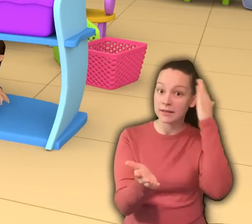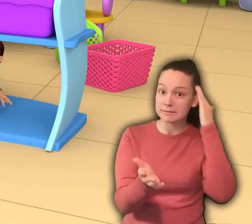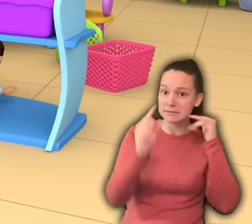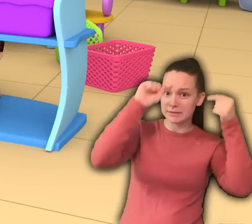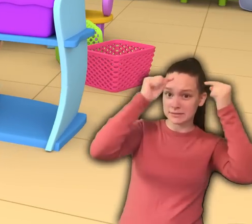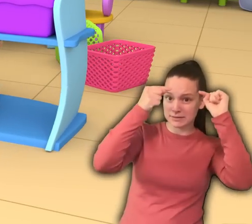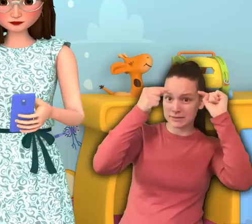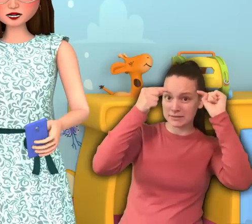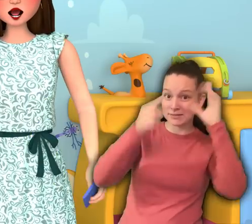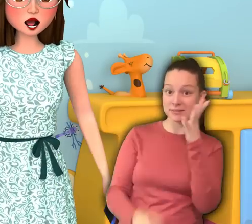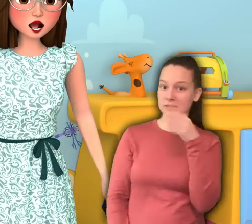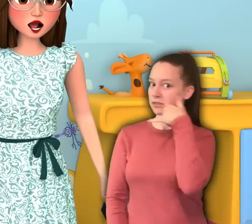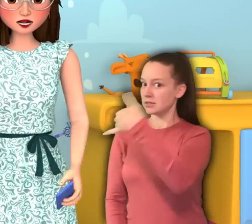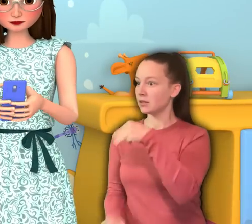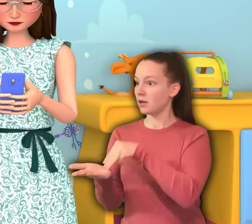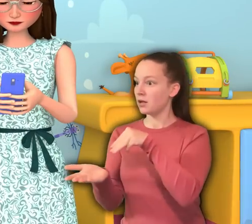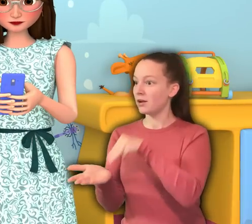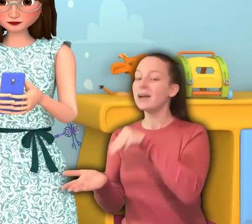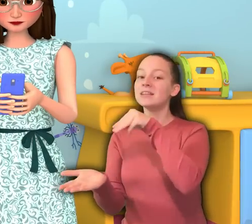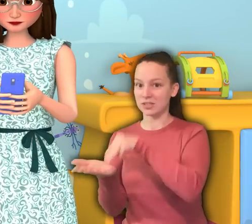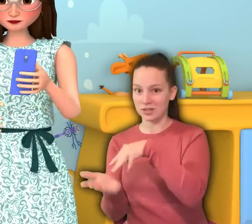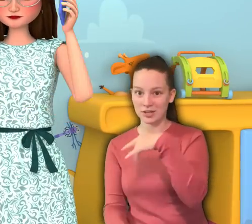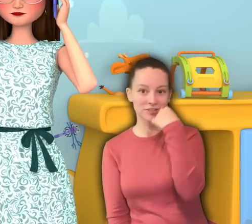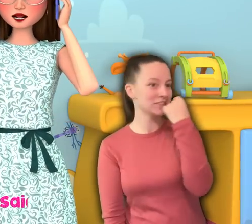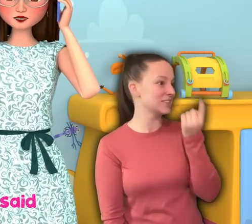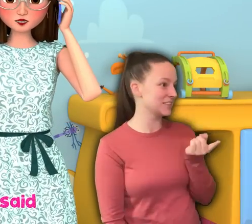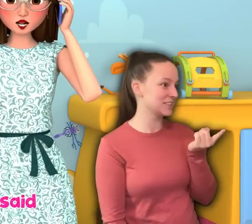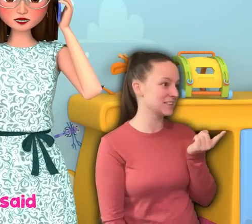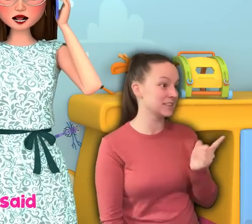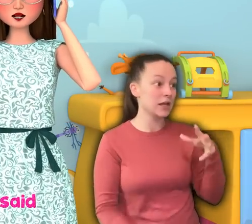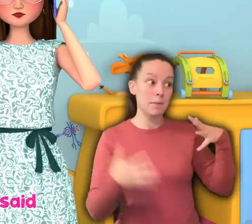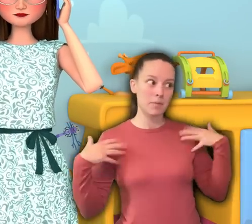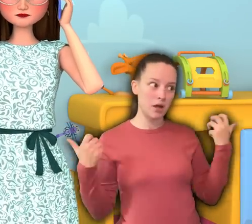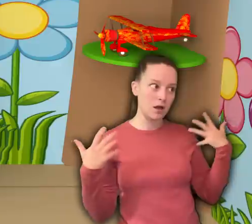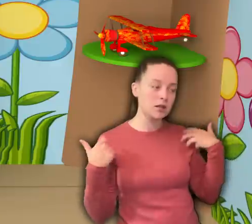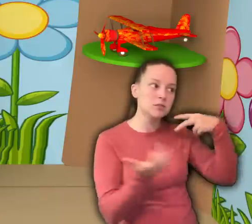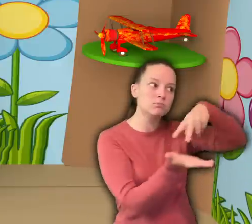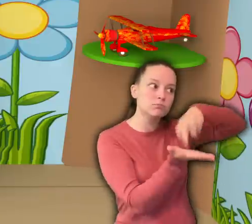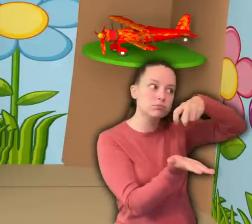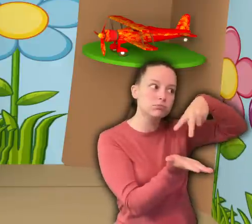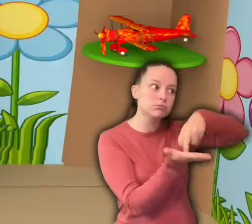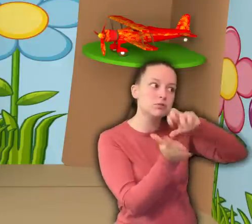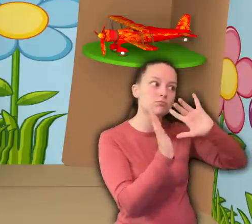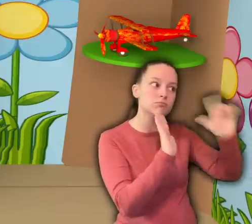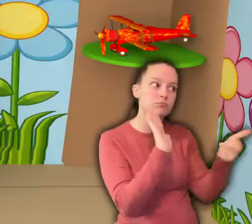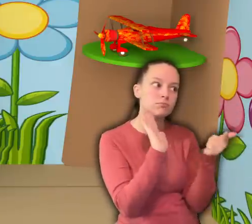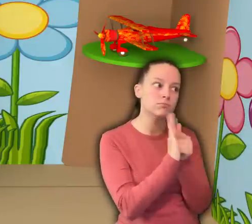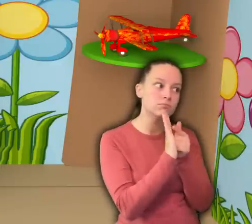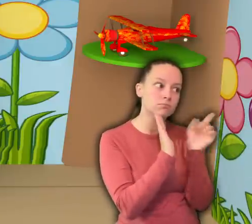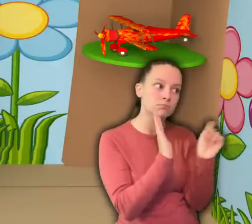bumped his head so mama called the doctor and the doctor said no more